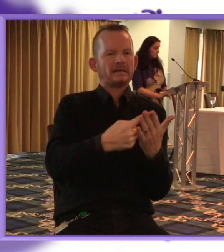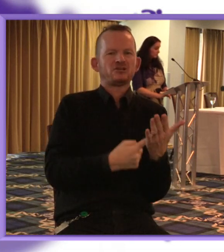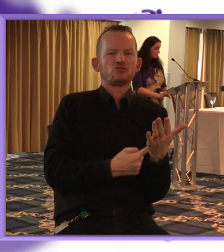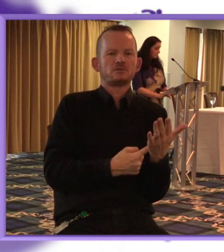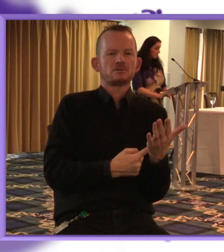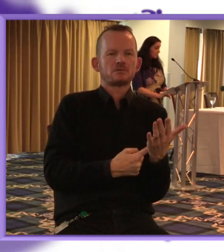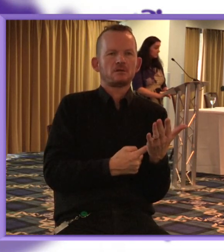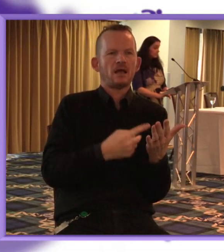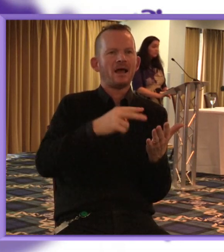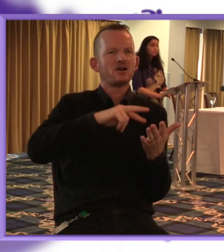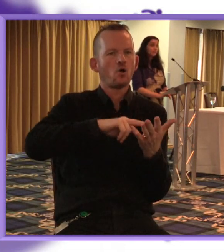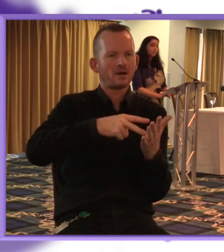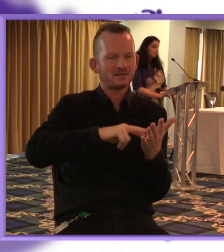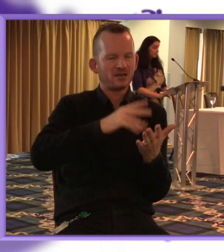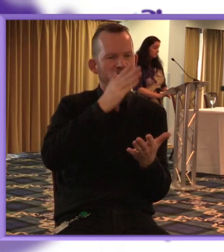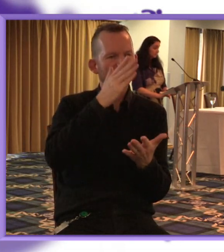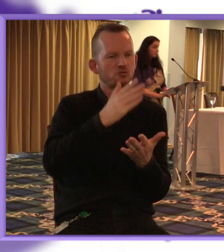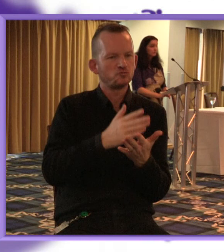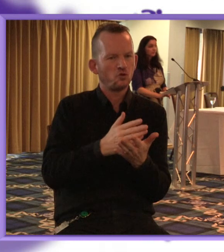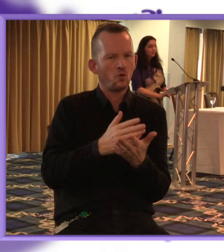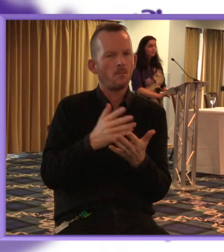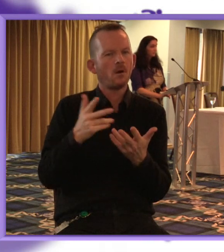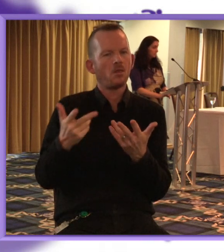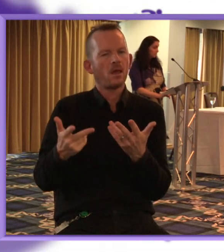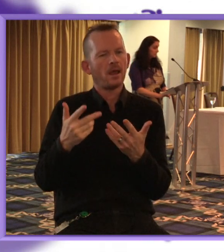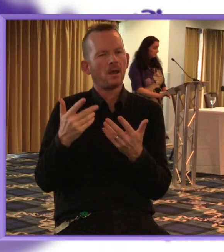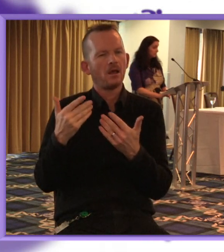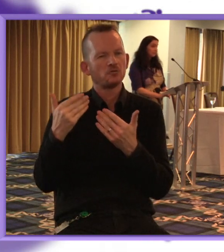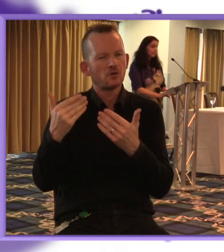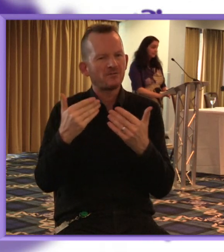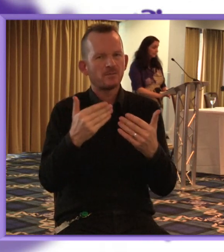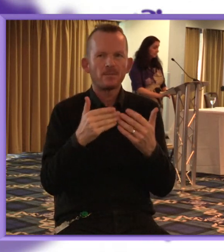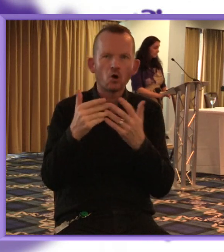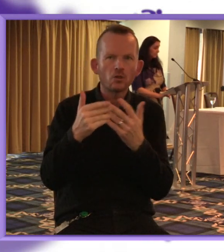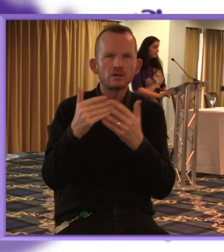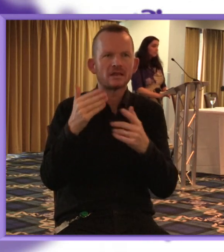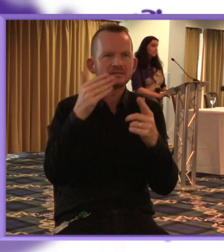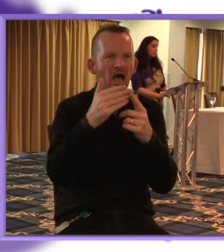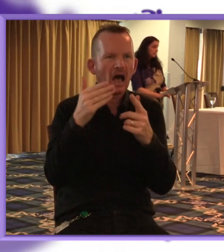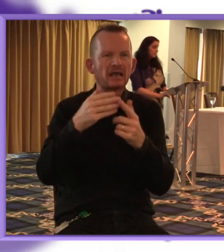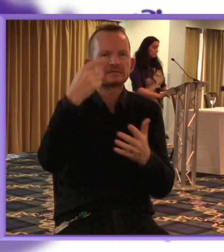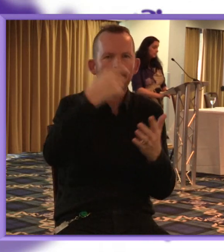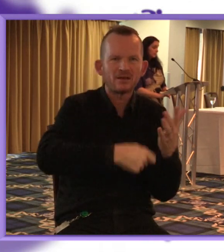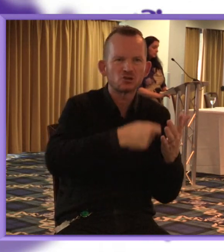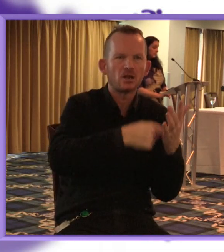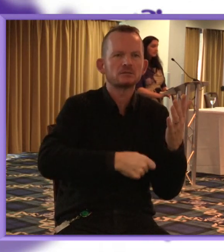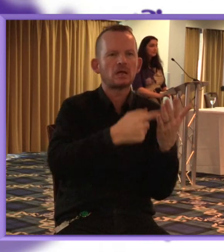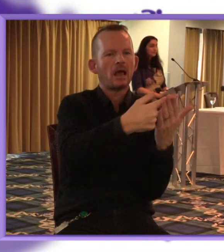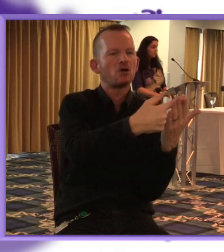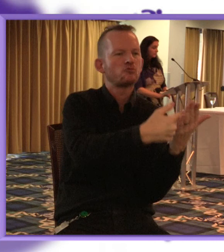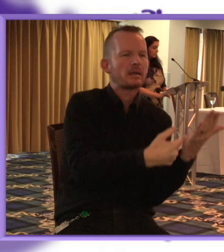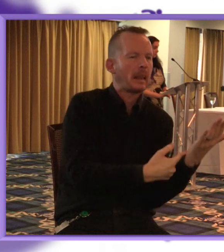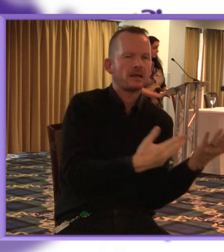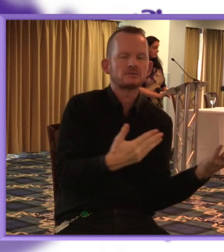this is true, although the drivers may be others, whether they're targets, commissioners, regulators. But in co-creating the future, it